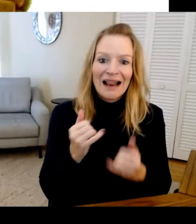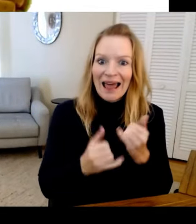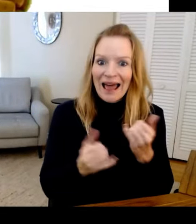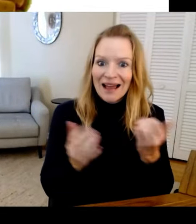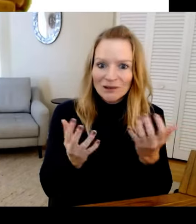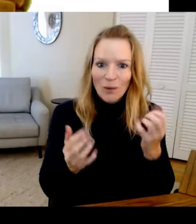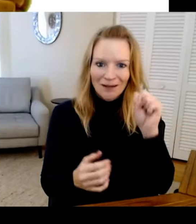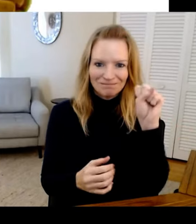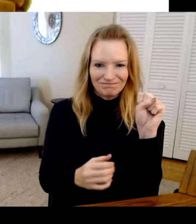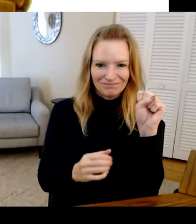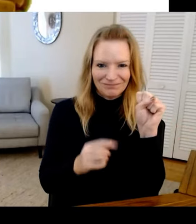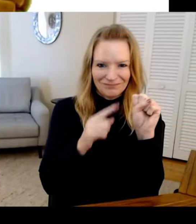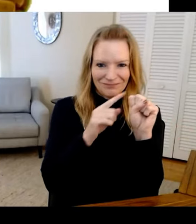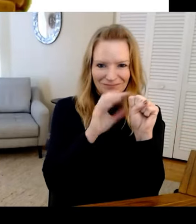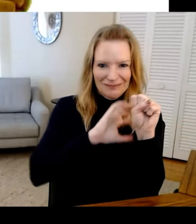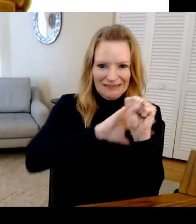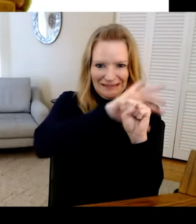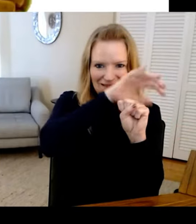that.